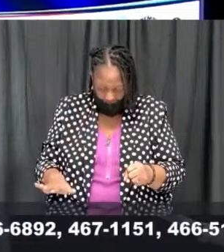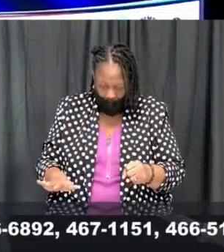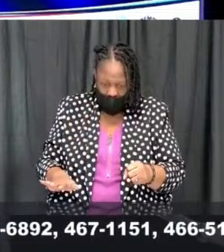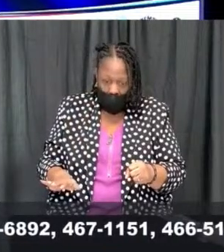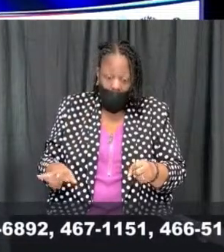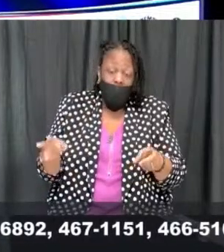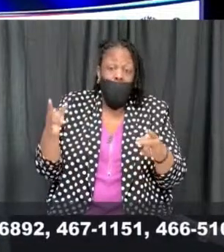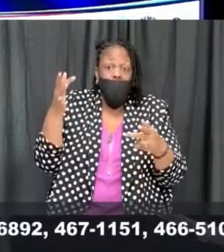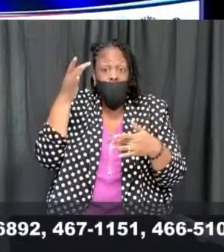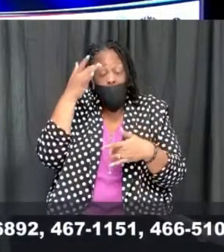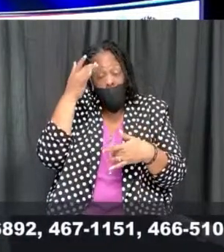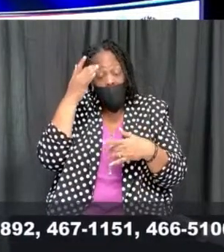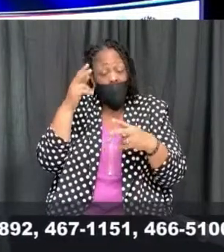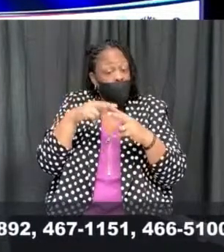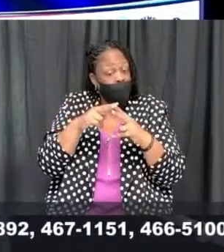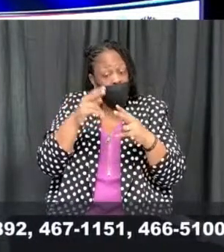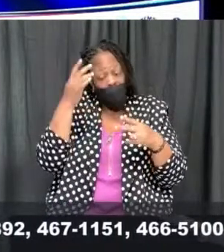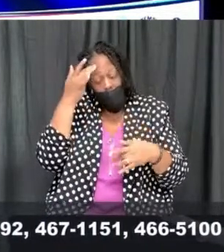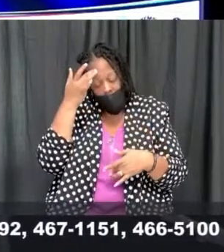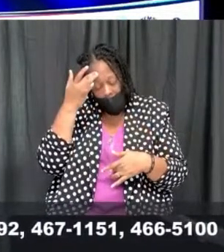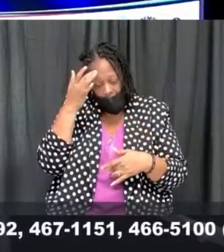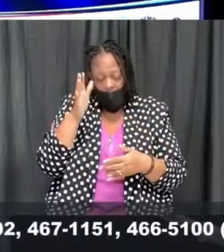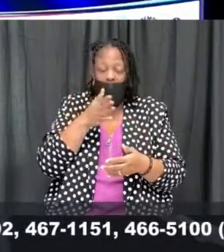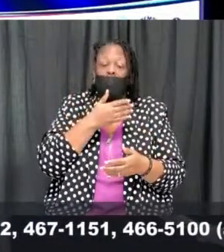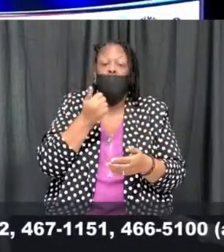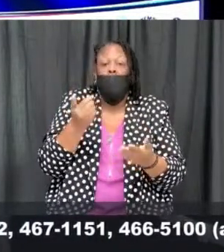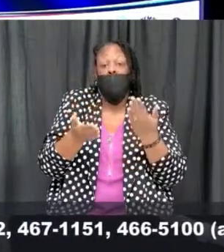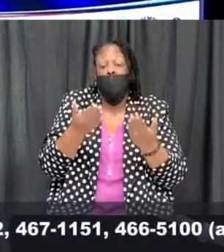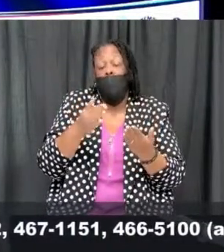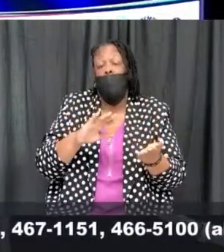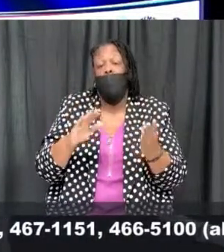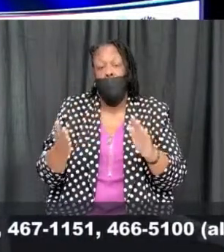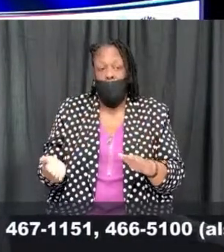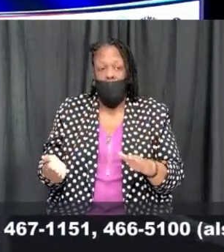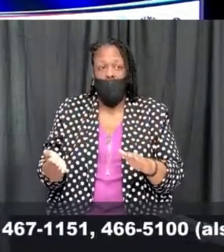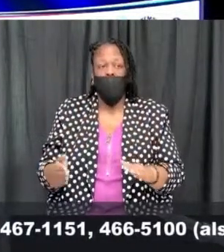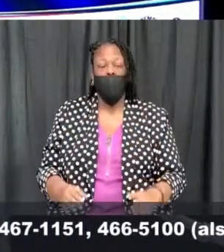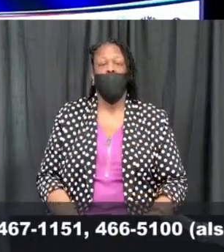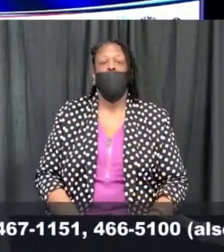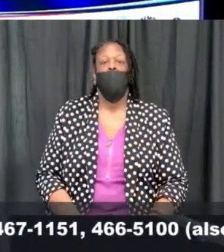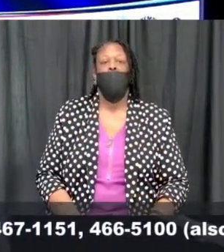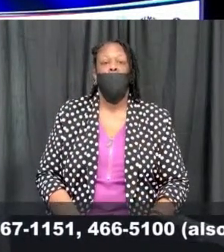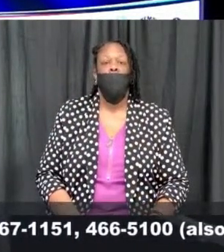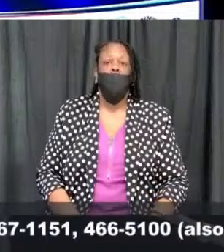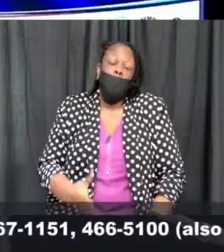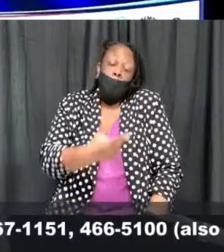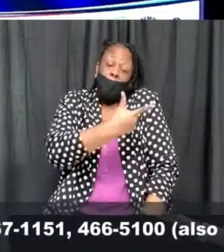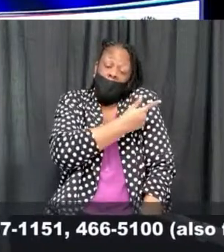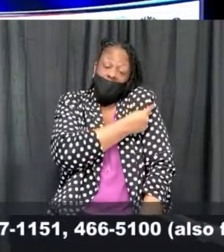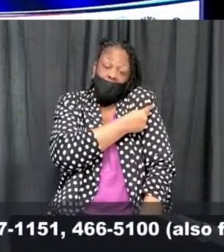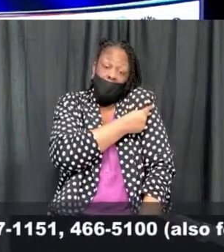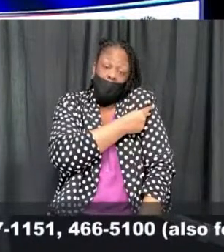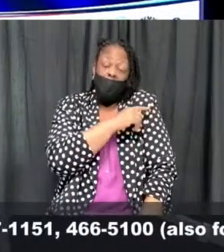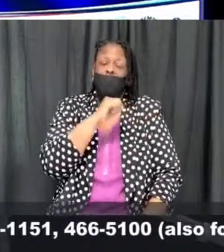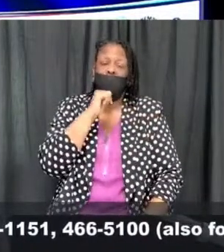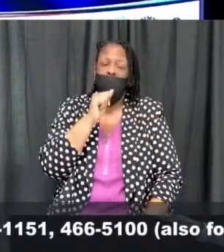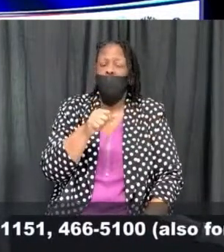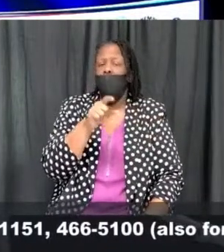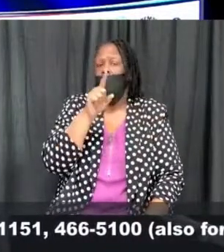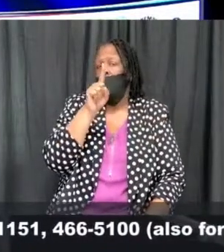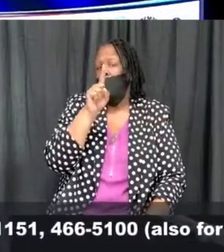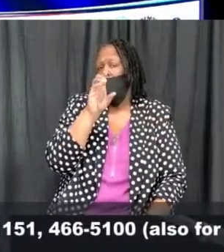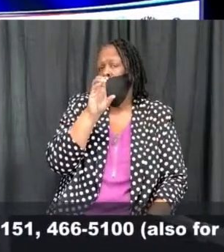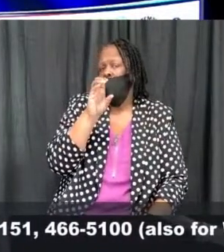and so on. No one ever said that the vaccines are 100%. They're 80-something